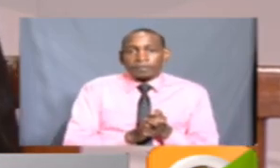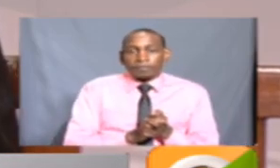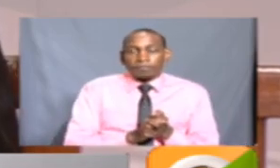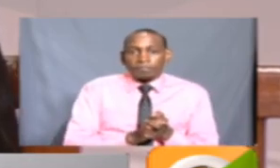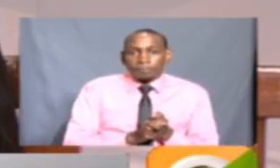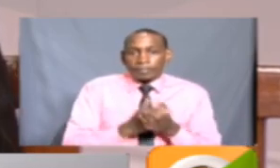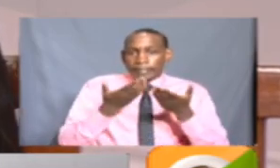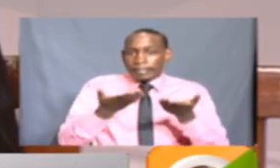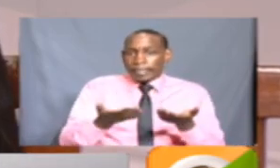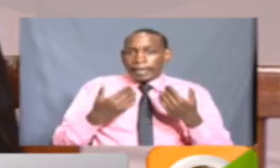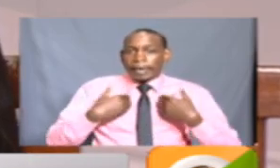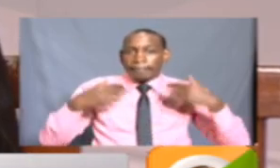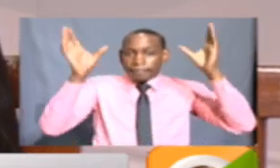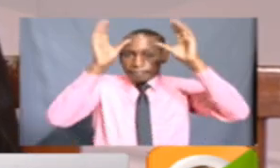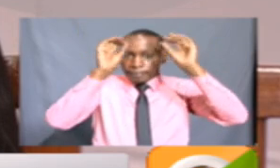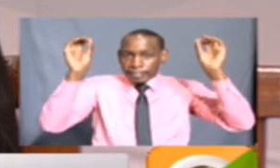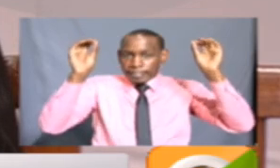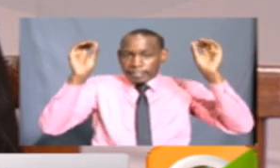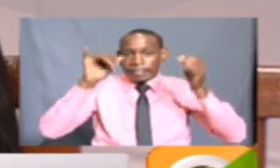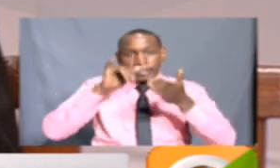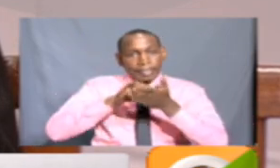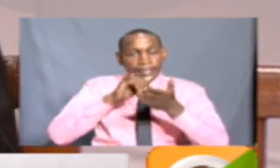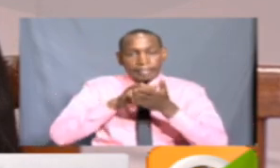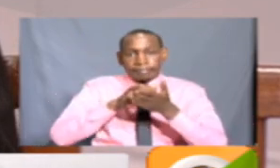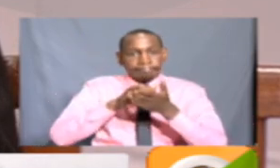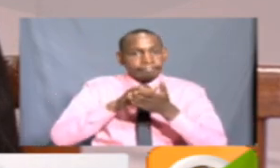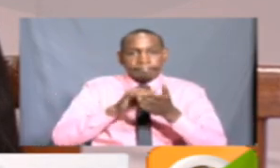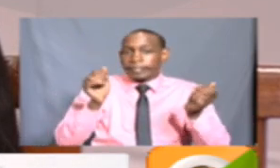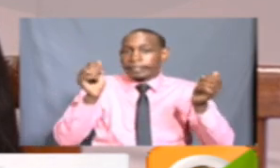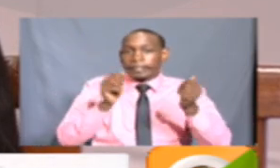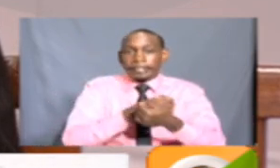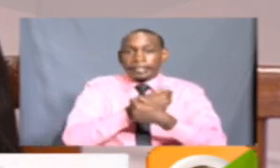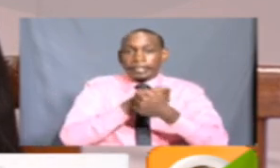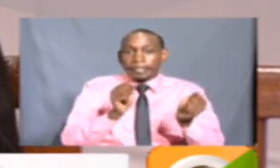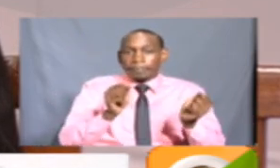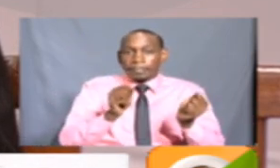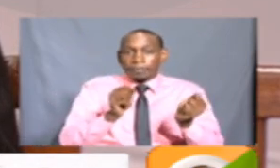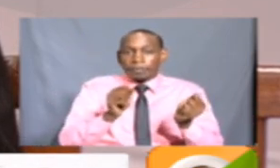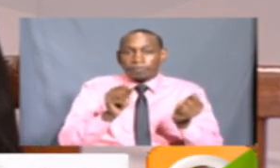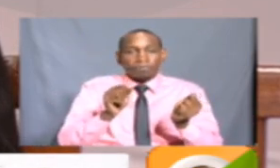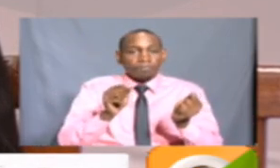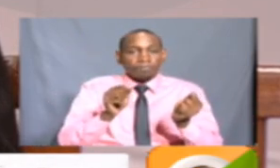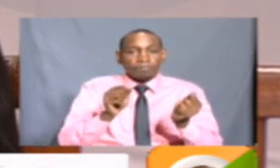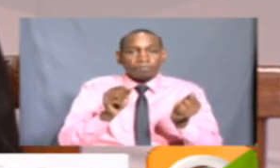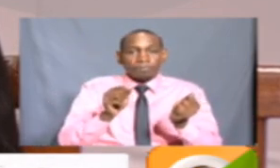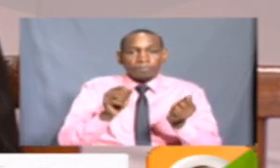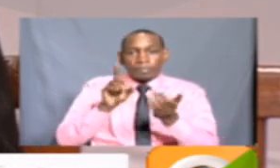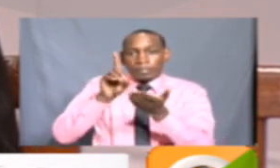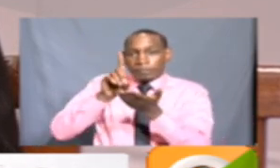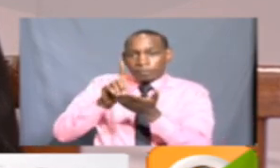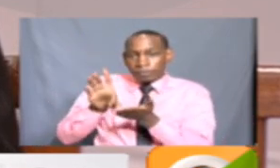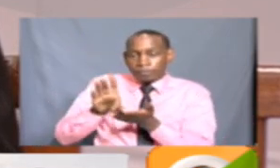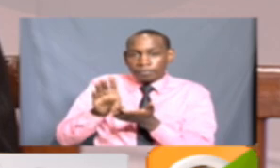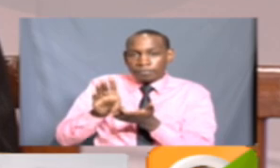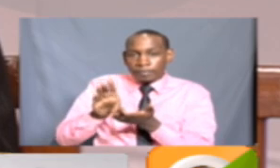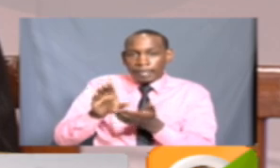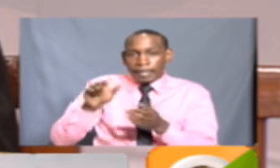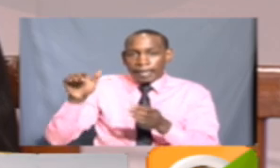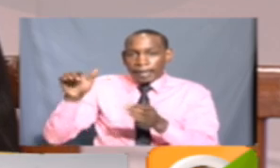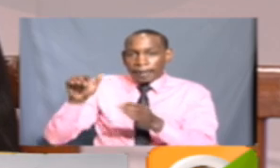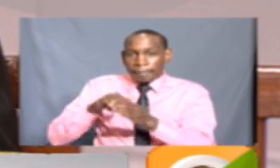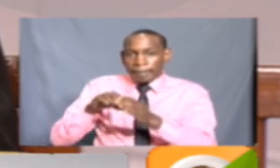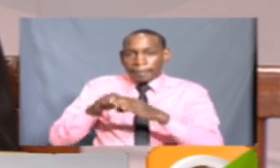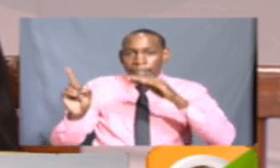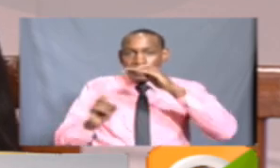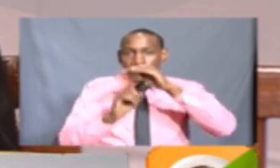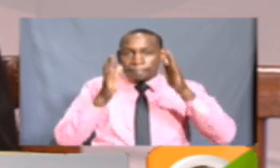president who cannot even dismiss errant members of his cabinet.